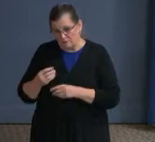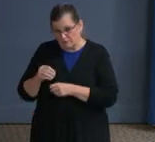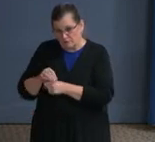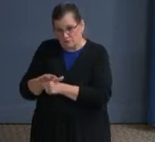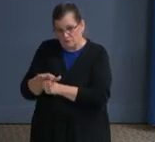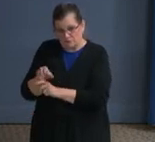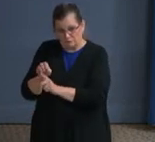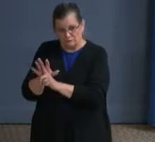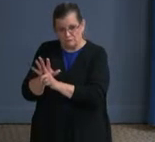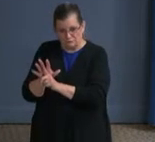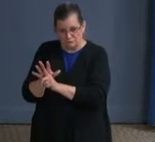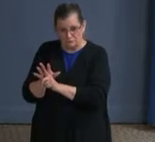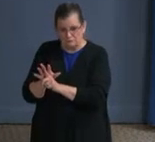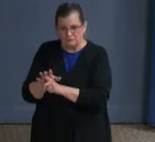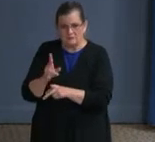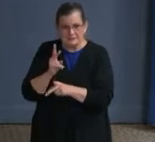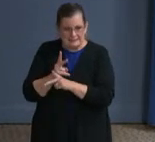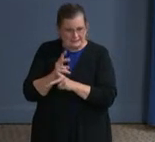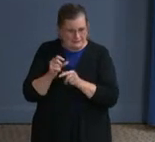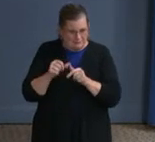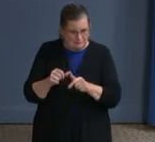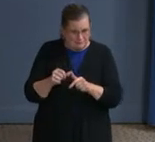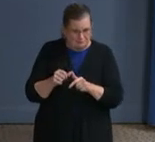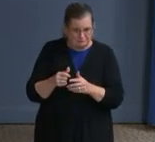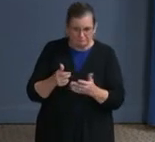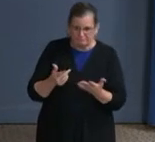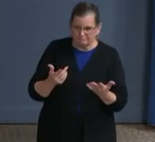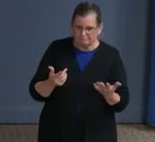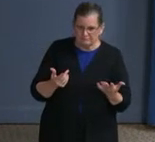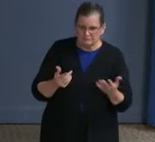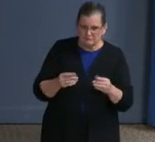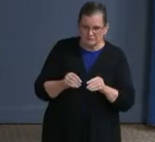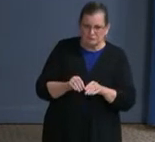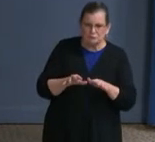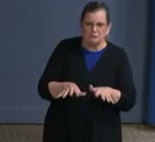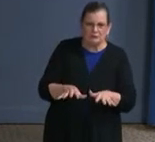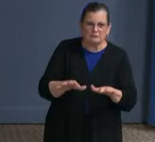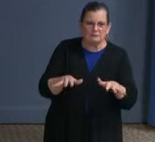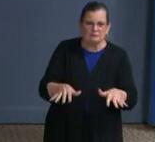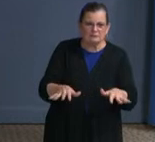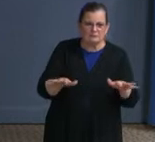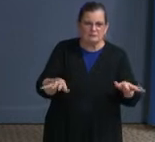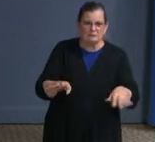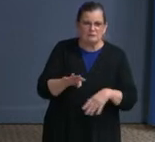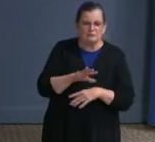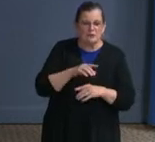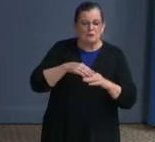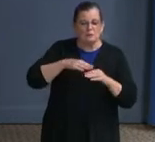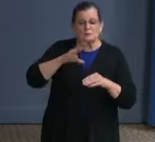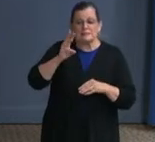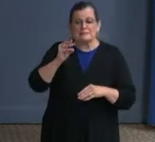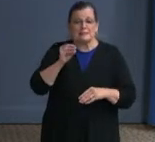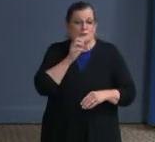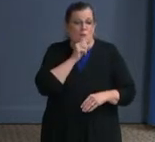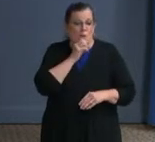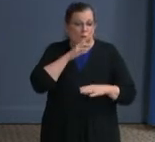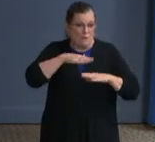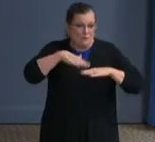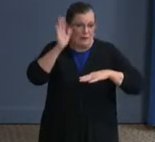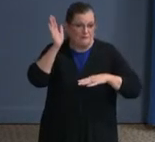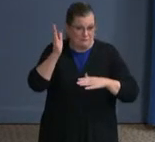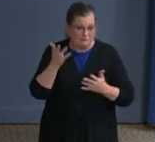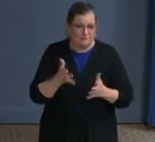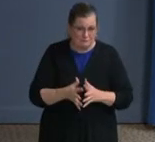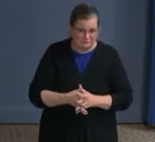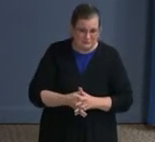COVID, which continue to predominate the 60-plus age group. And